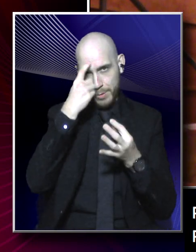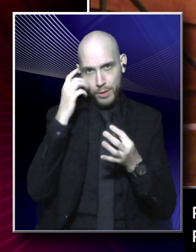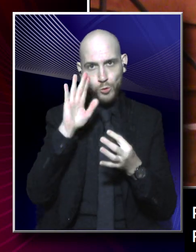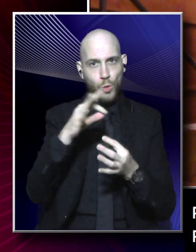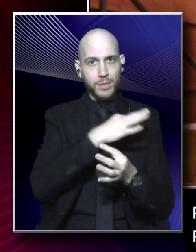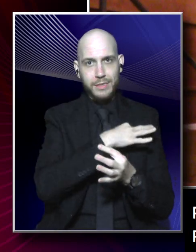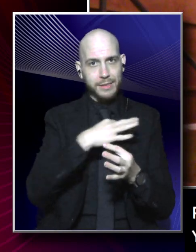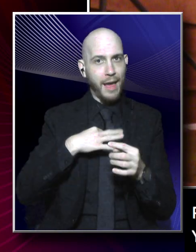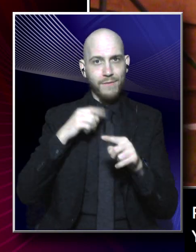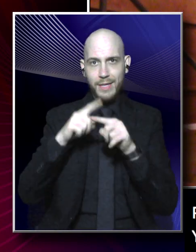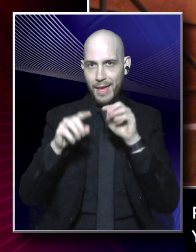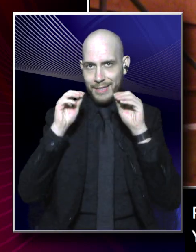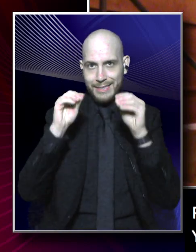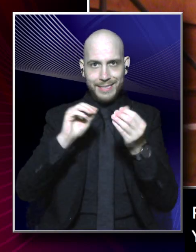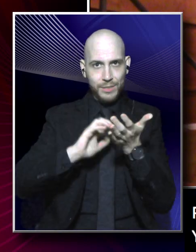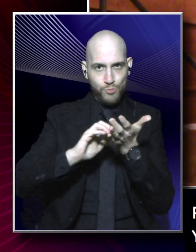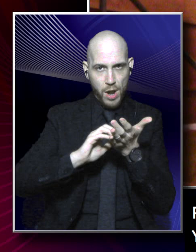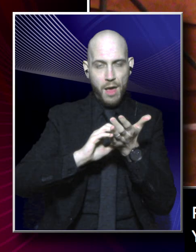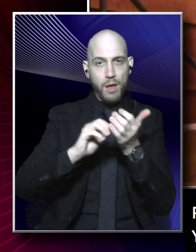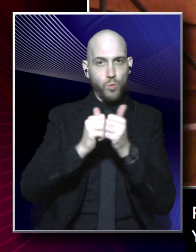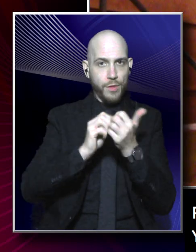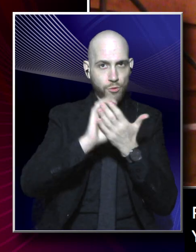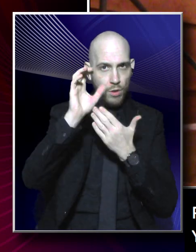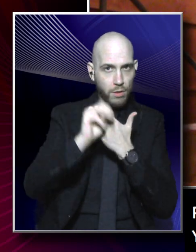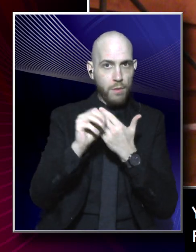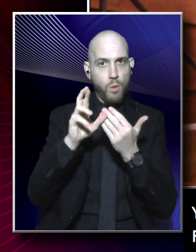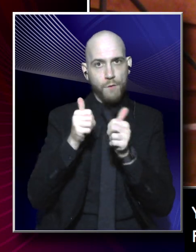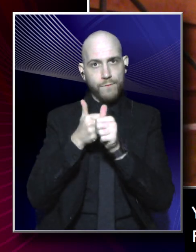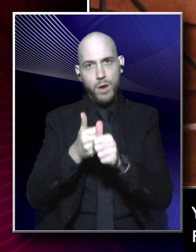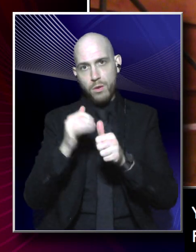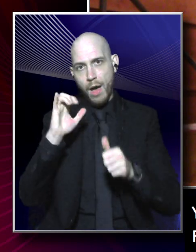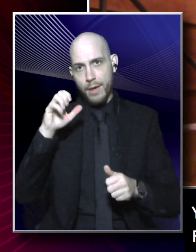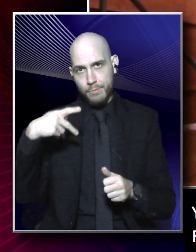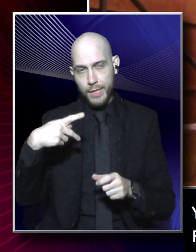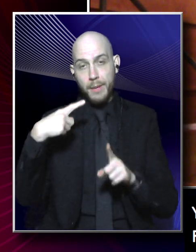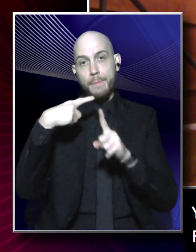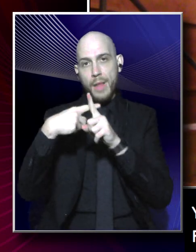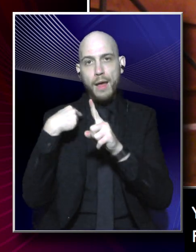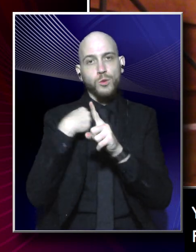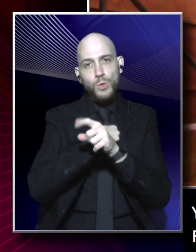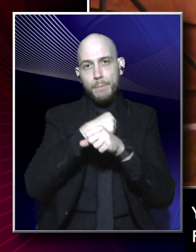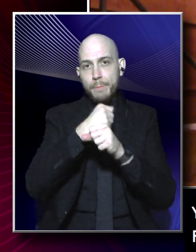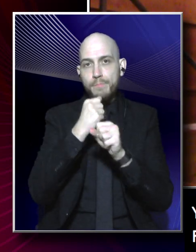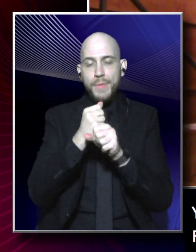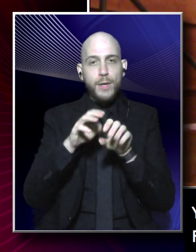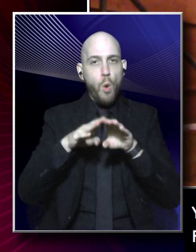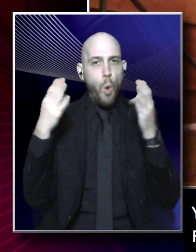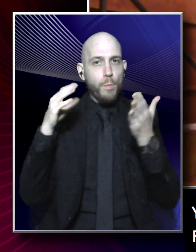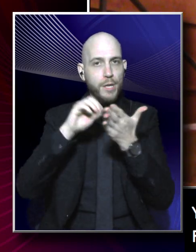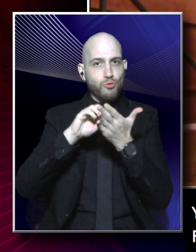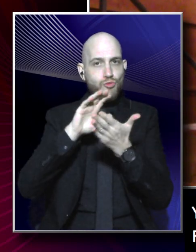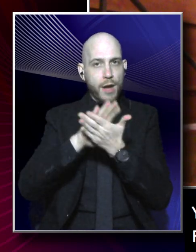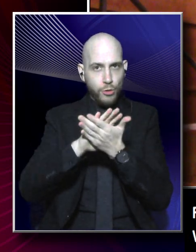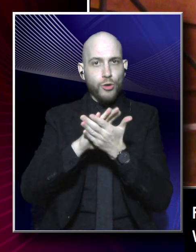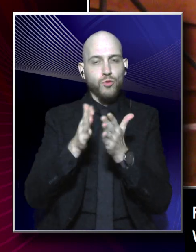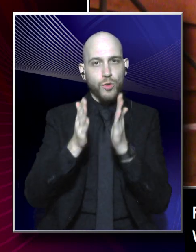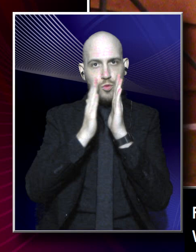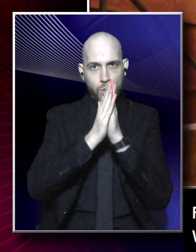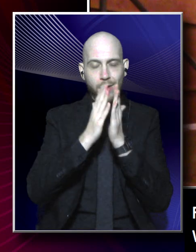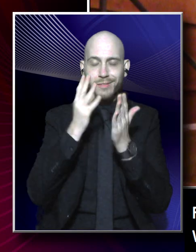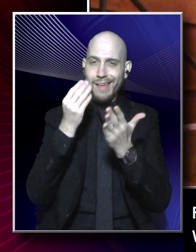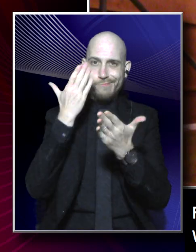or follow an IEP. Additionally, the open records requests we made for email correspondences prove the discriminatory track record